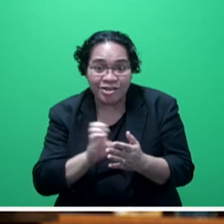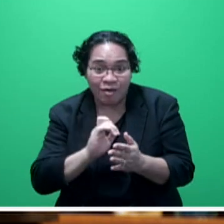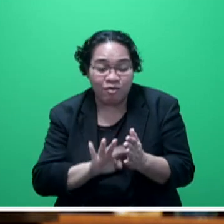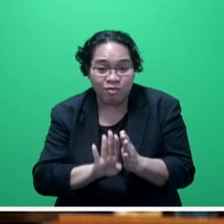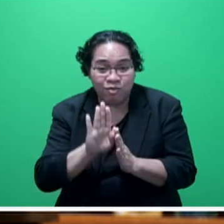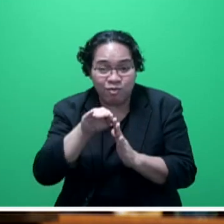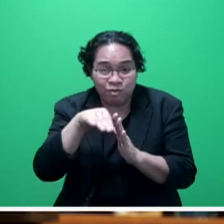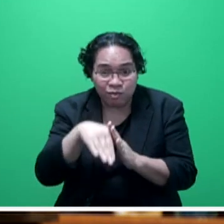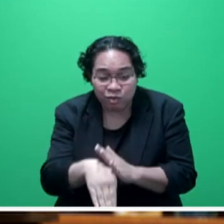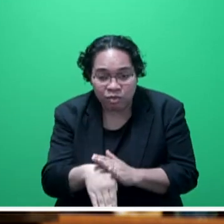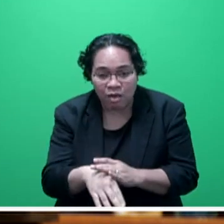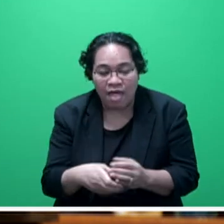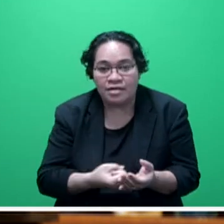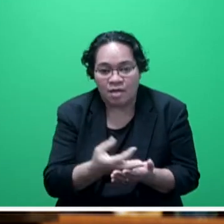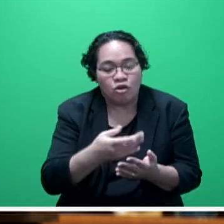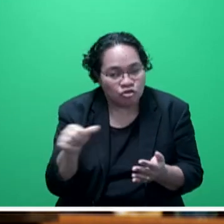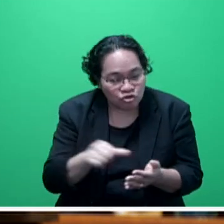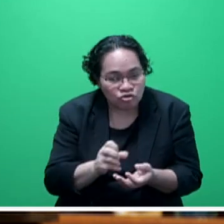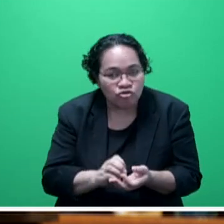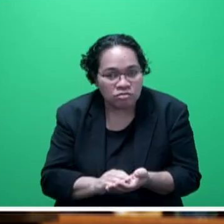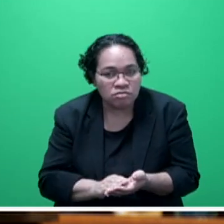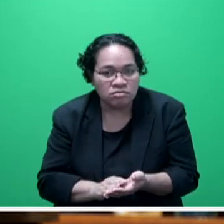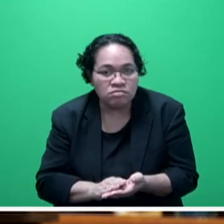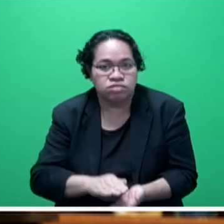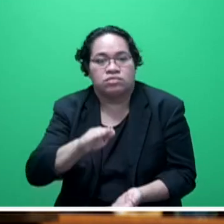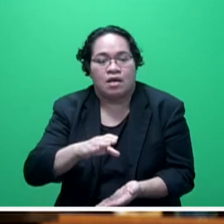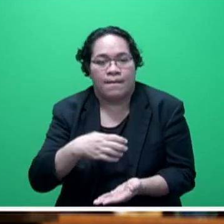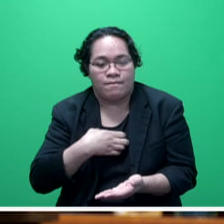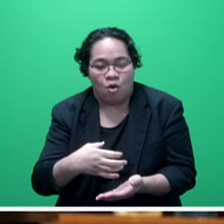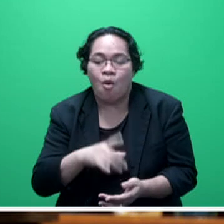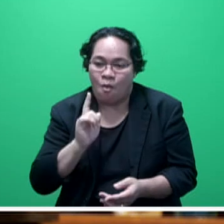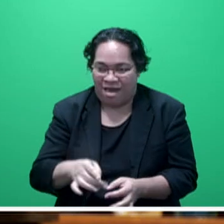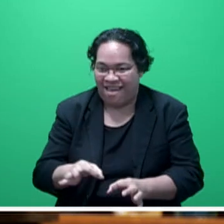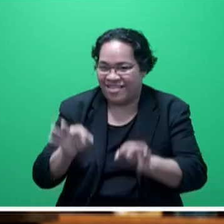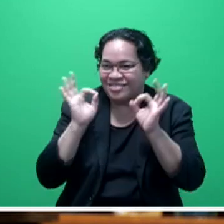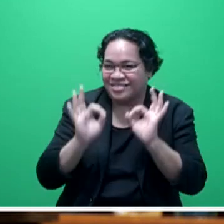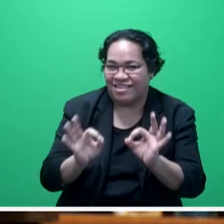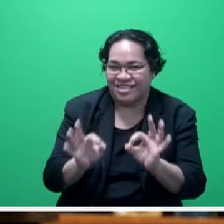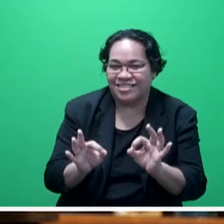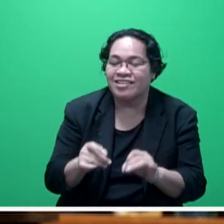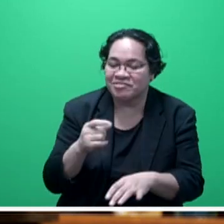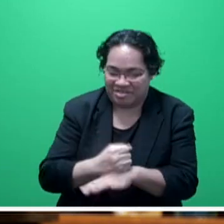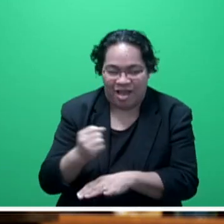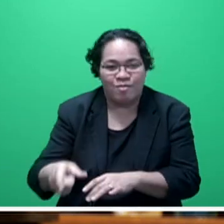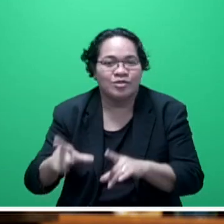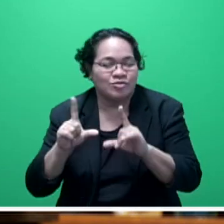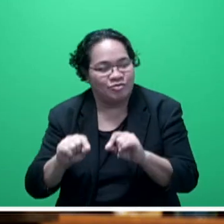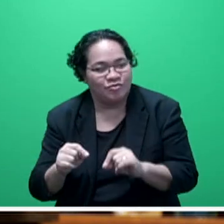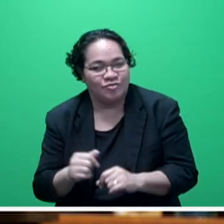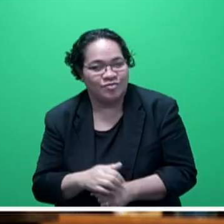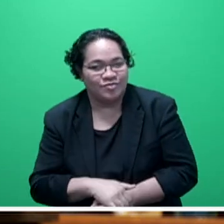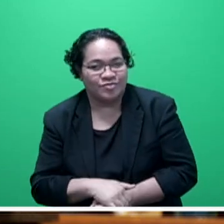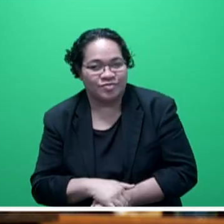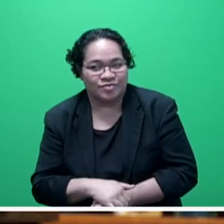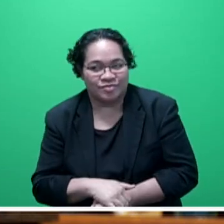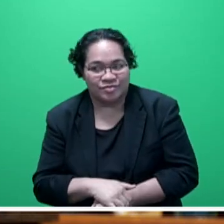spending should increase to stimulate economic activities. That's exactly what this government has done.